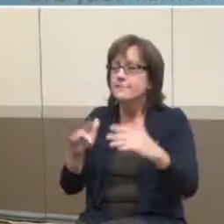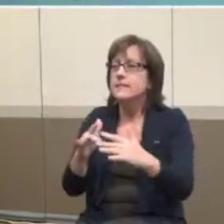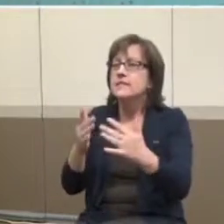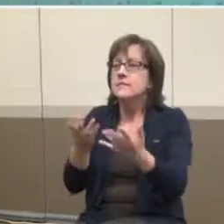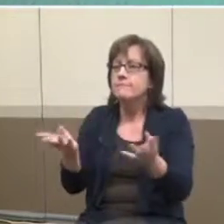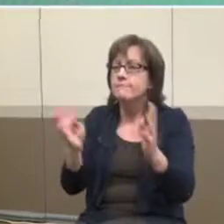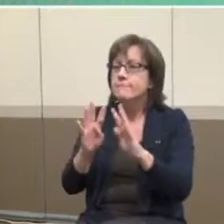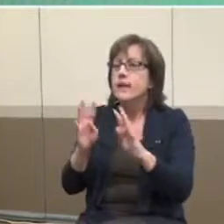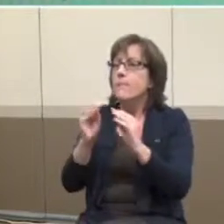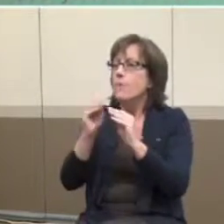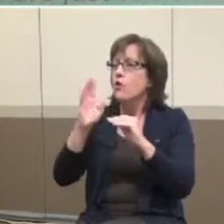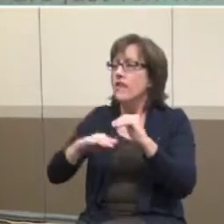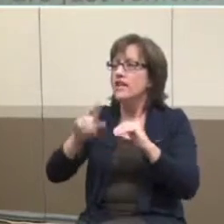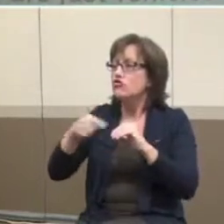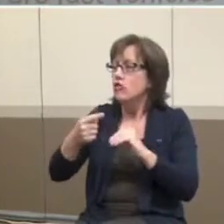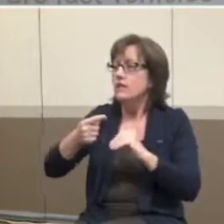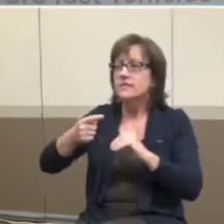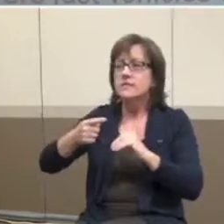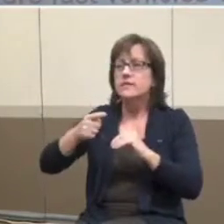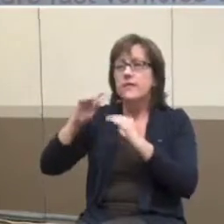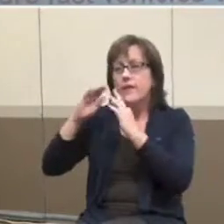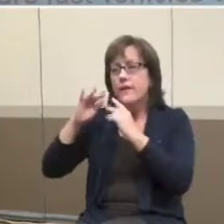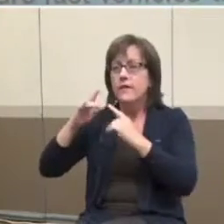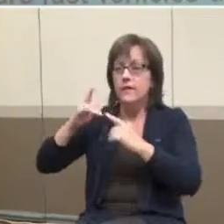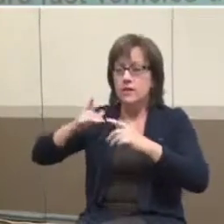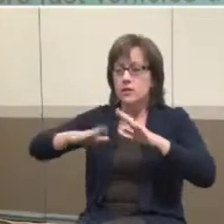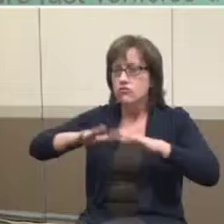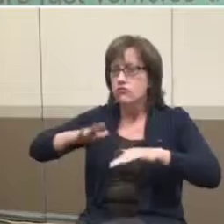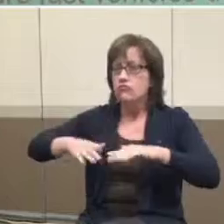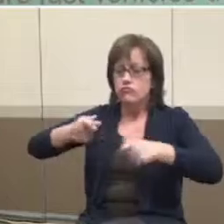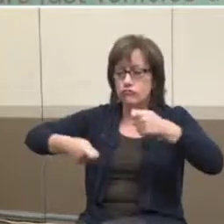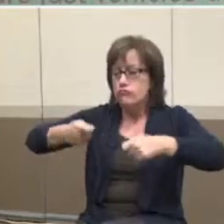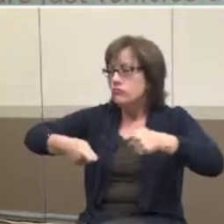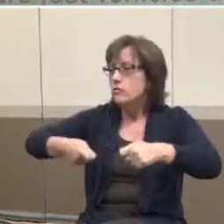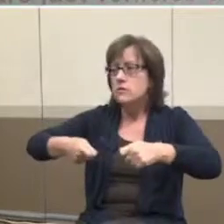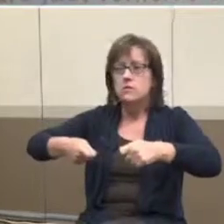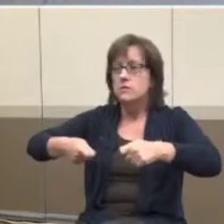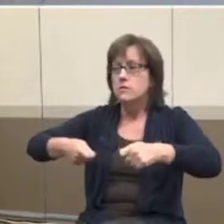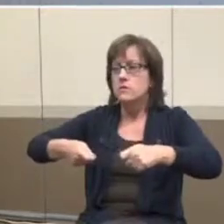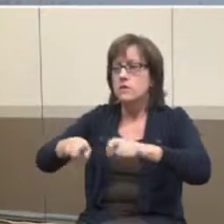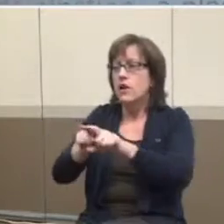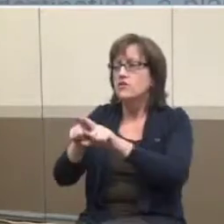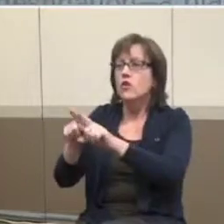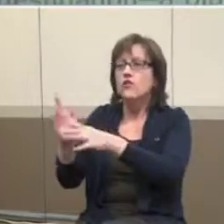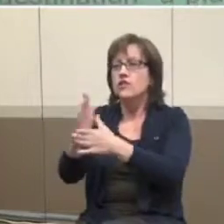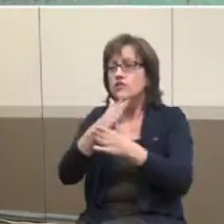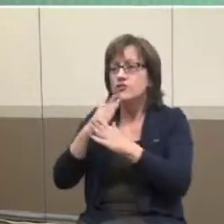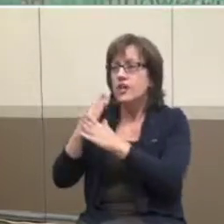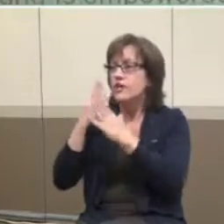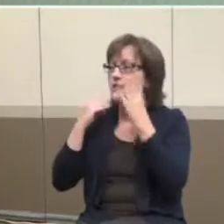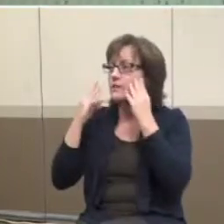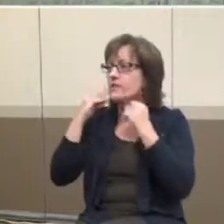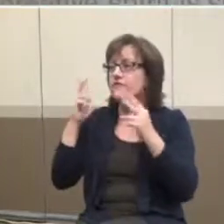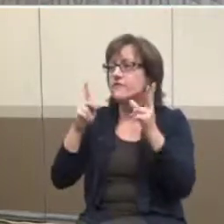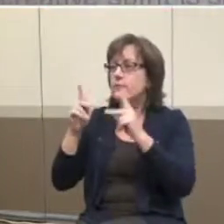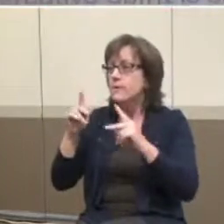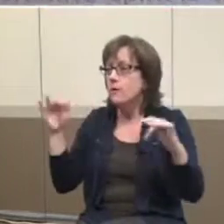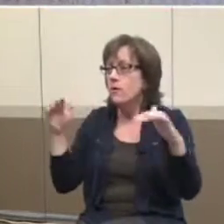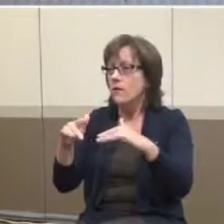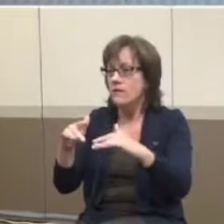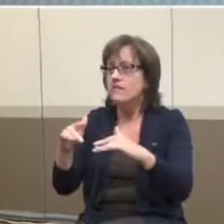drum circle is more than just the instruments and the act of drumming. It is also the shared experience of the